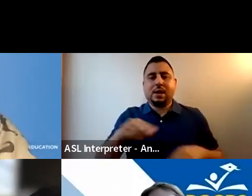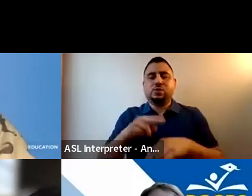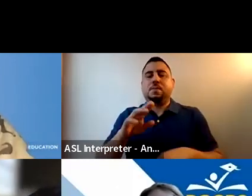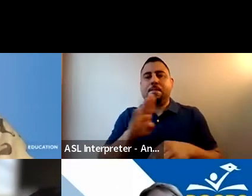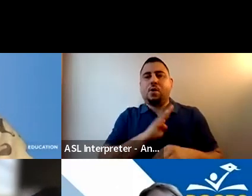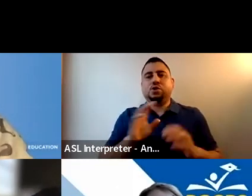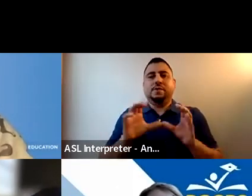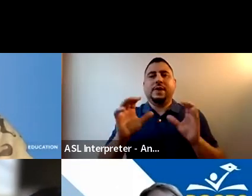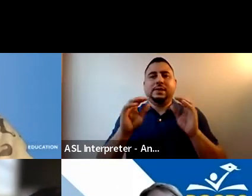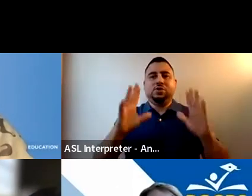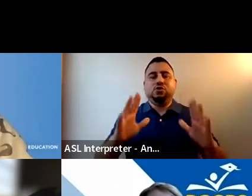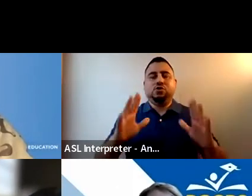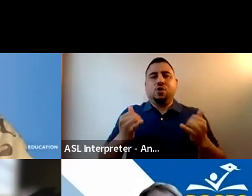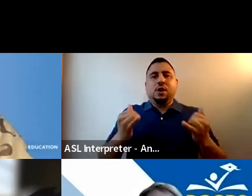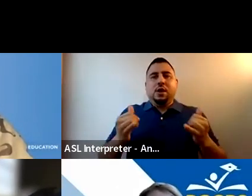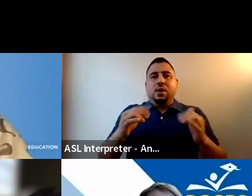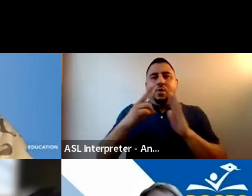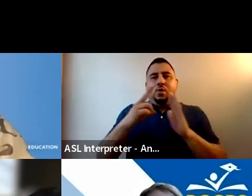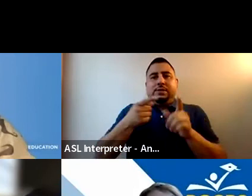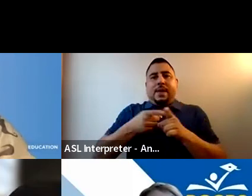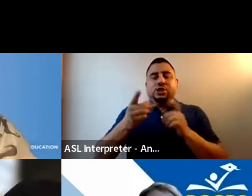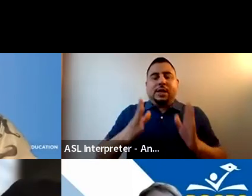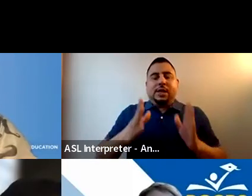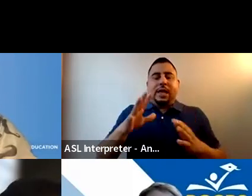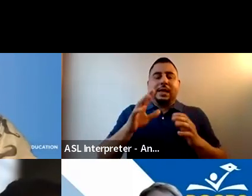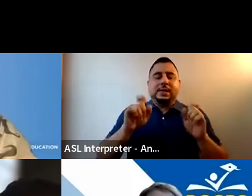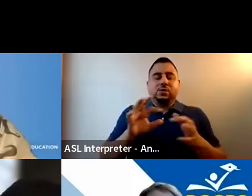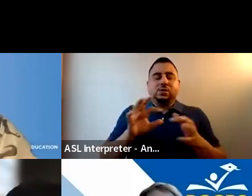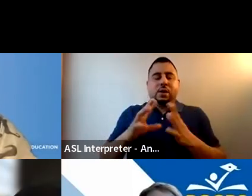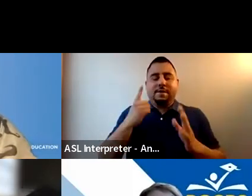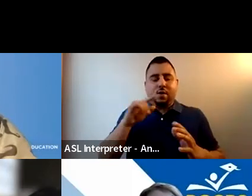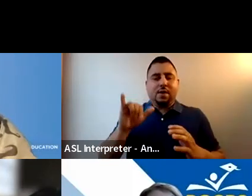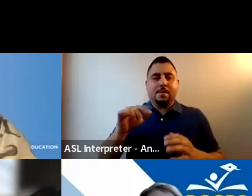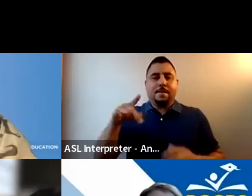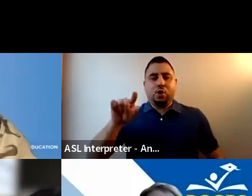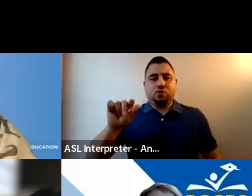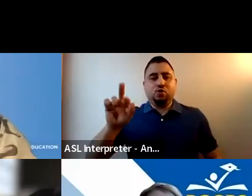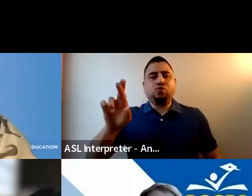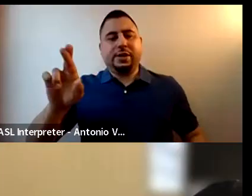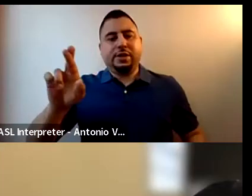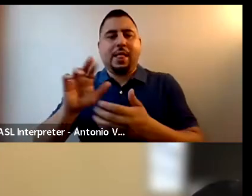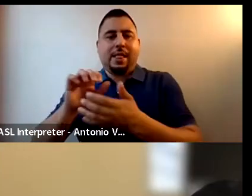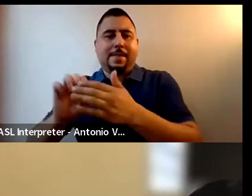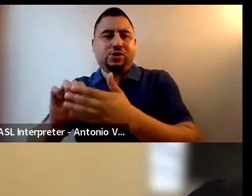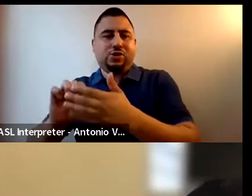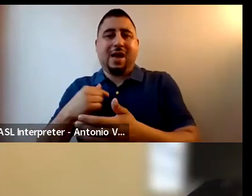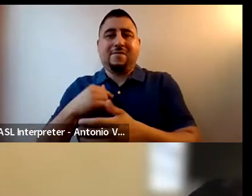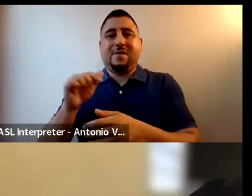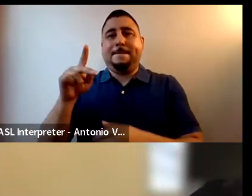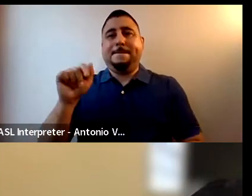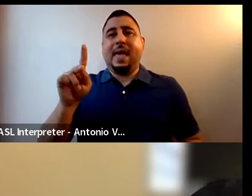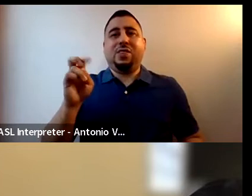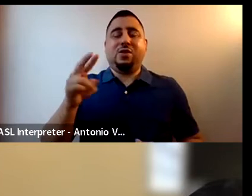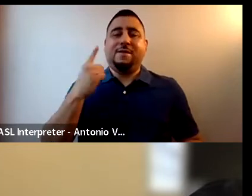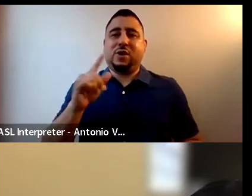teacher. I am currently the reading specialist and school test coordinator for Pointer Ridge Elementary. I've been a Pointer Ridge Panther for